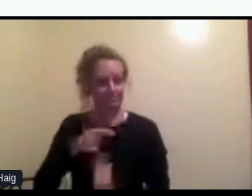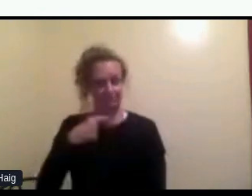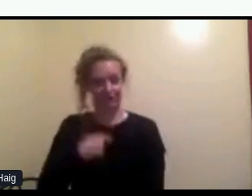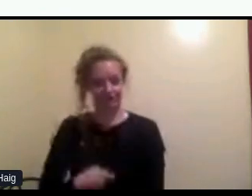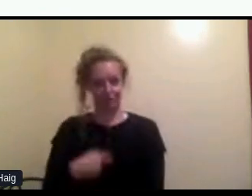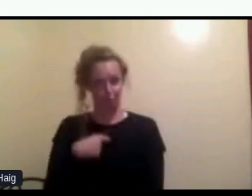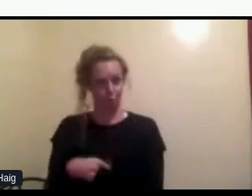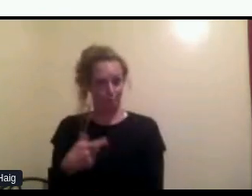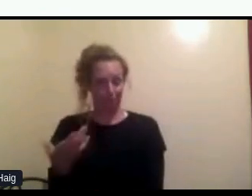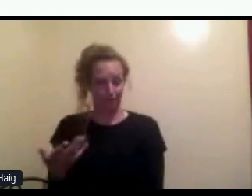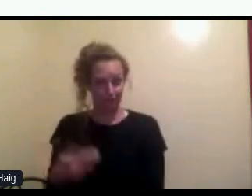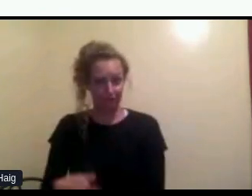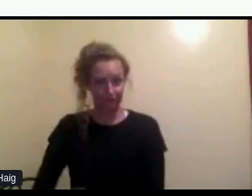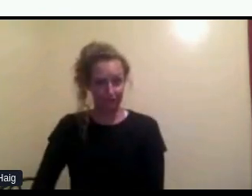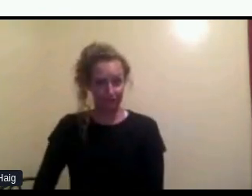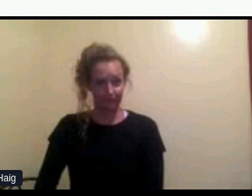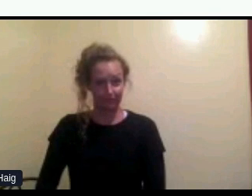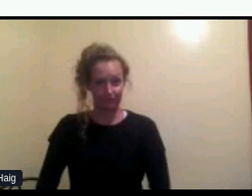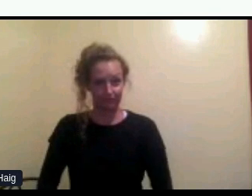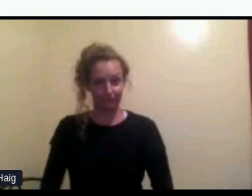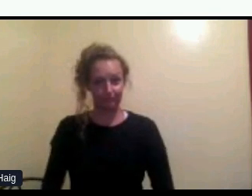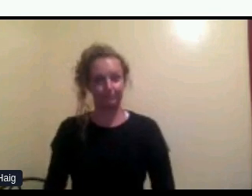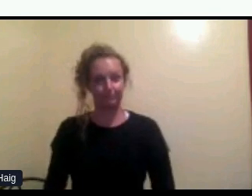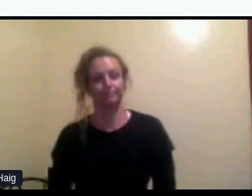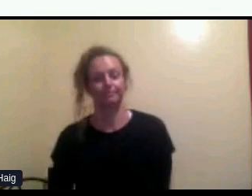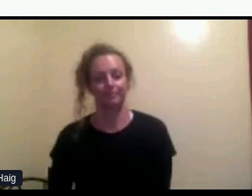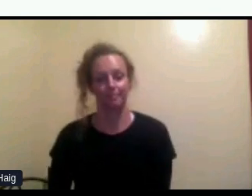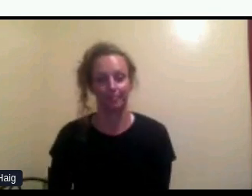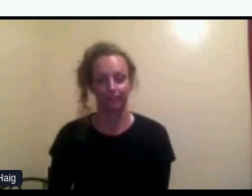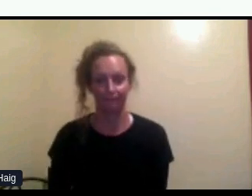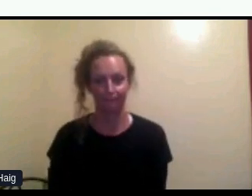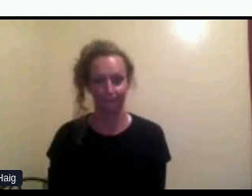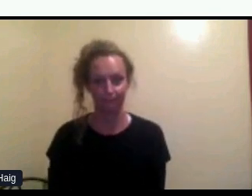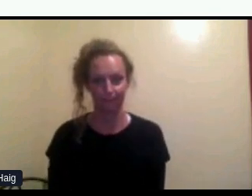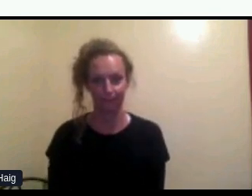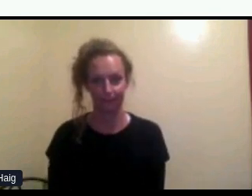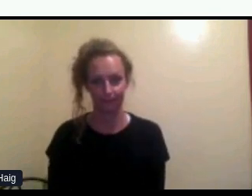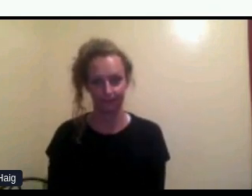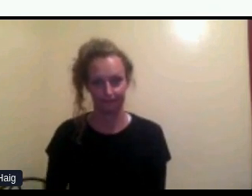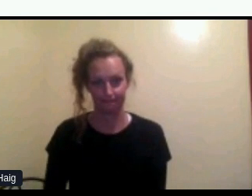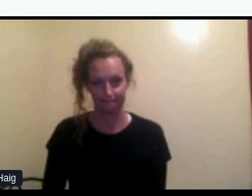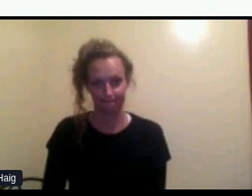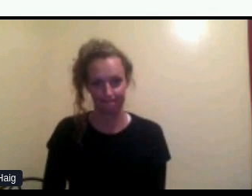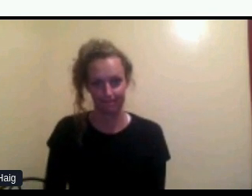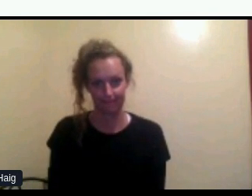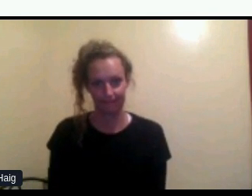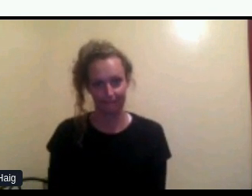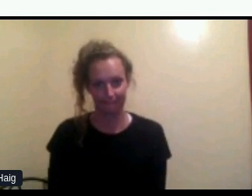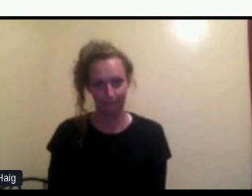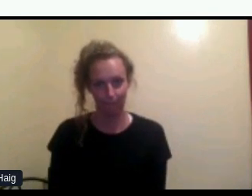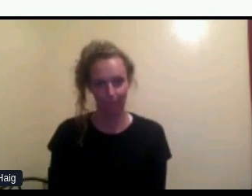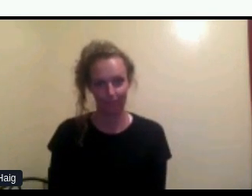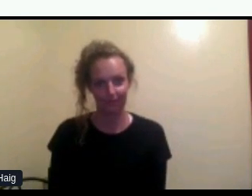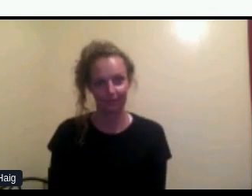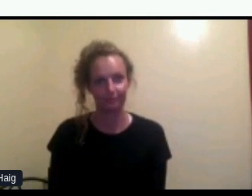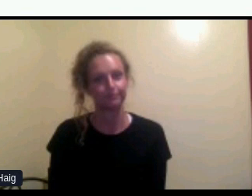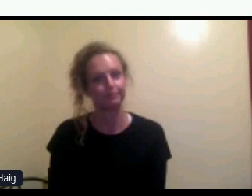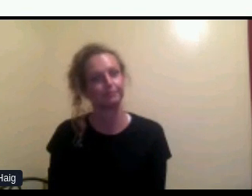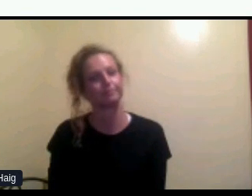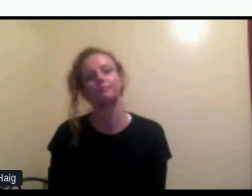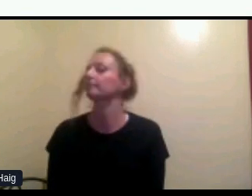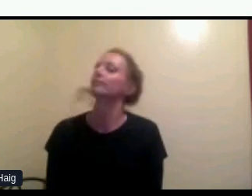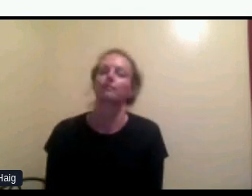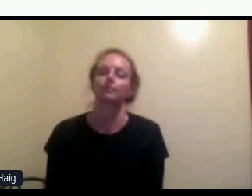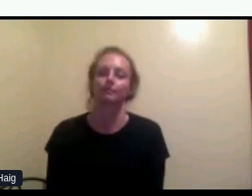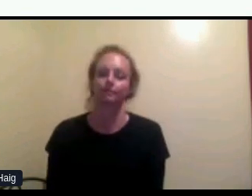It doesn't sound like a tall order, but it can often be. Yeah, entirely. And I'll finish up on